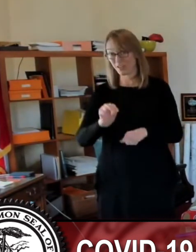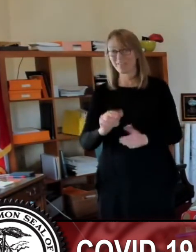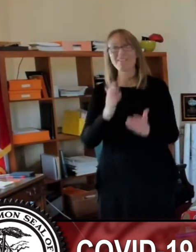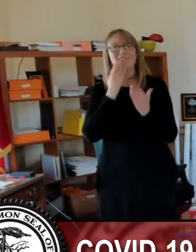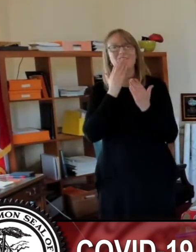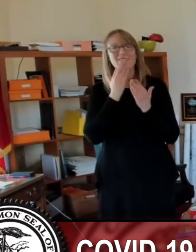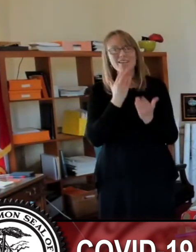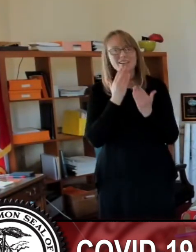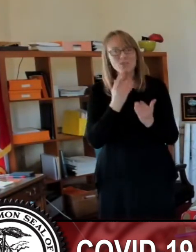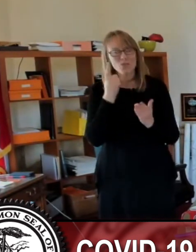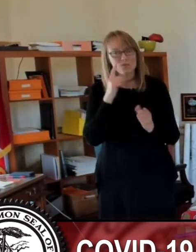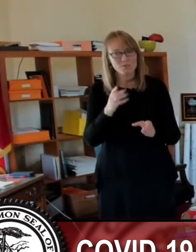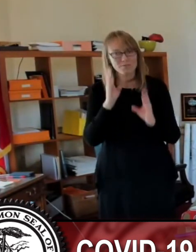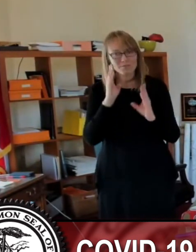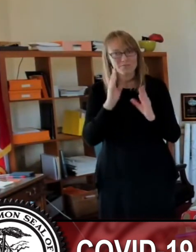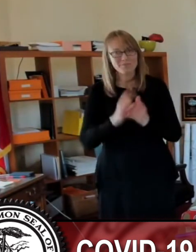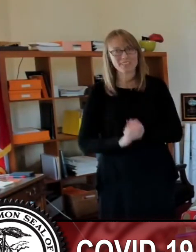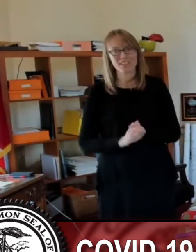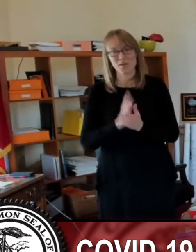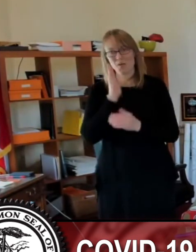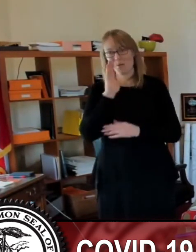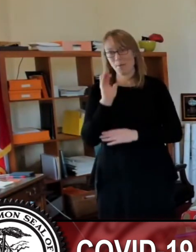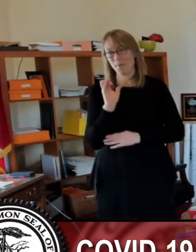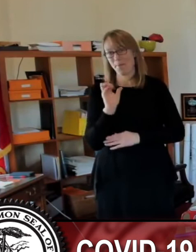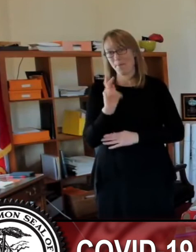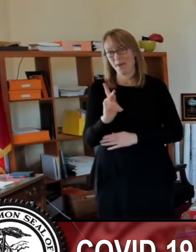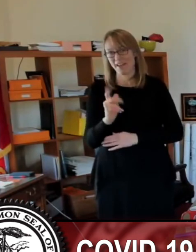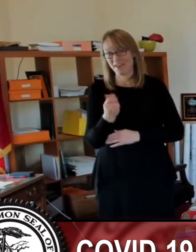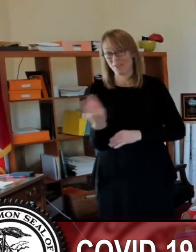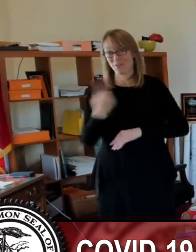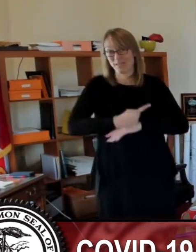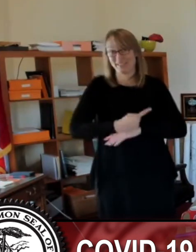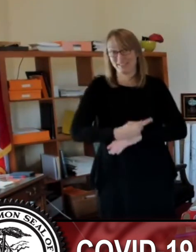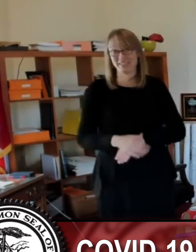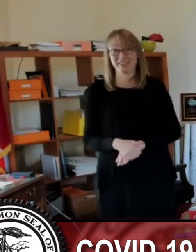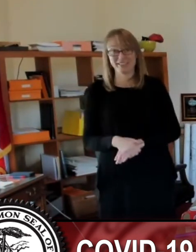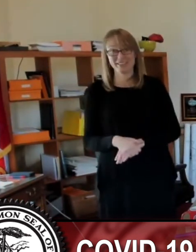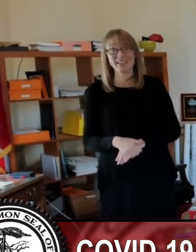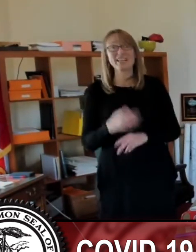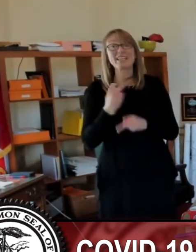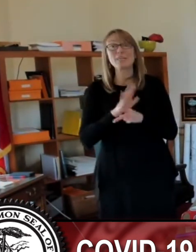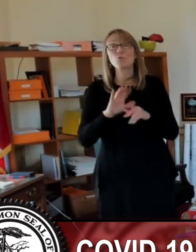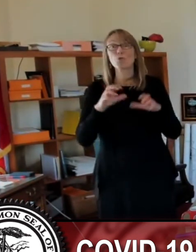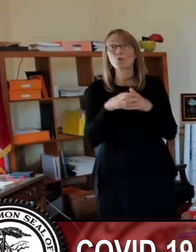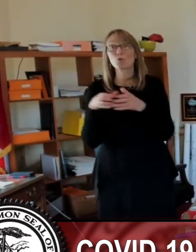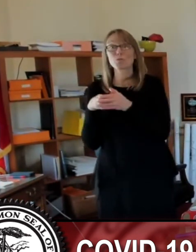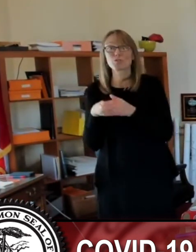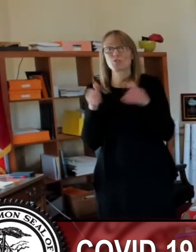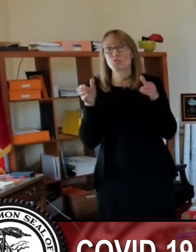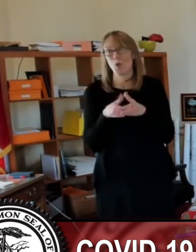afternoon. We'll be back and talk with you in a couple of days. Keep your groups small.